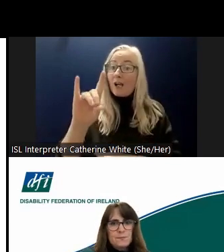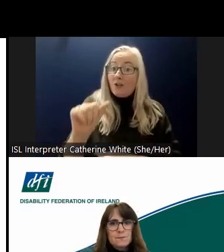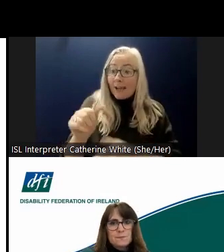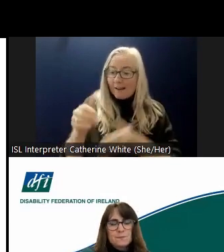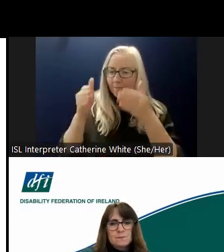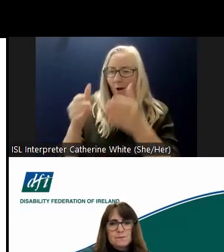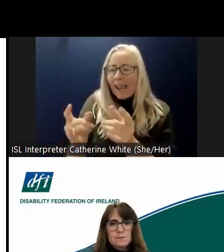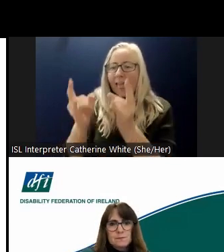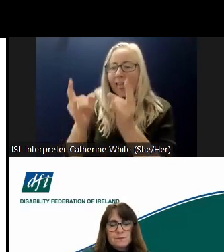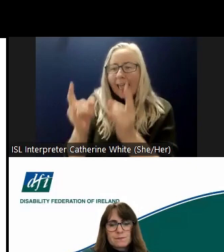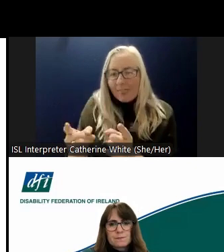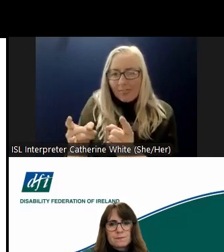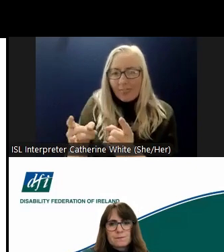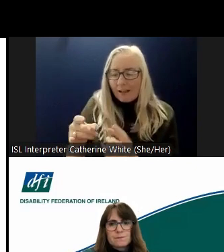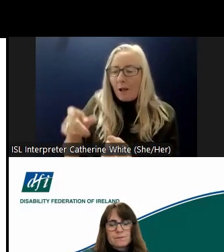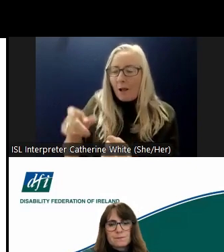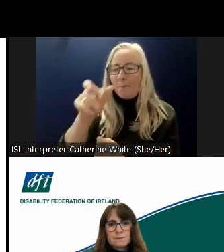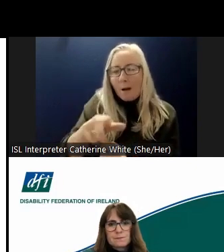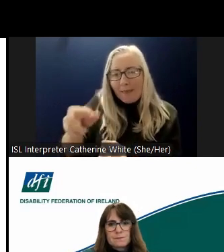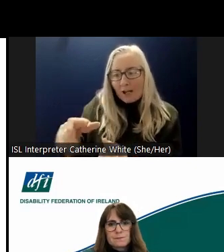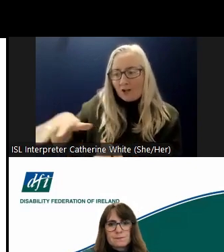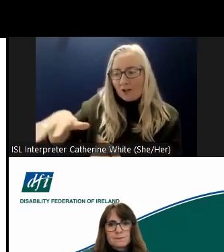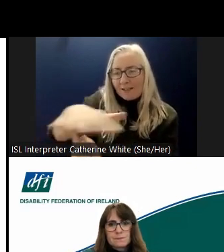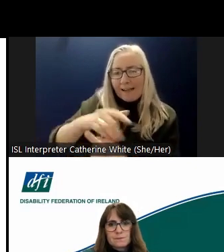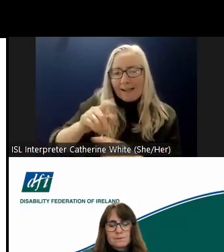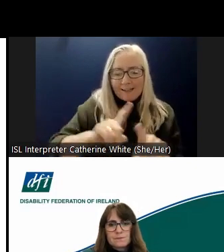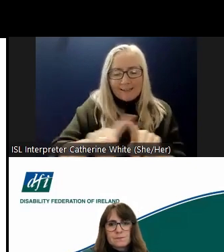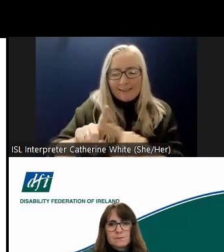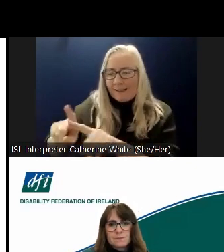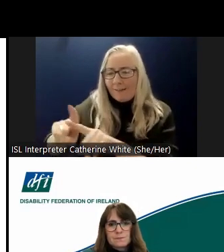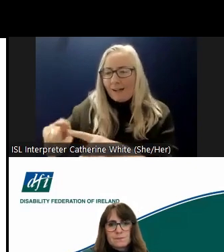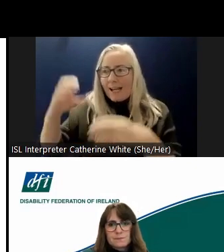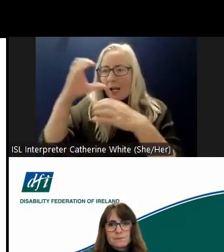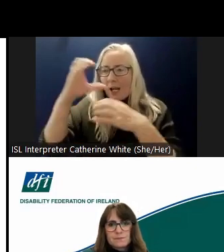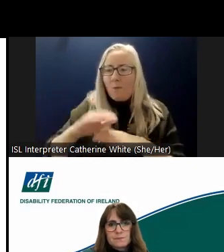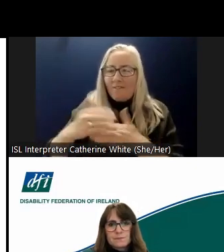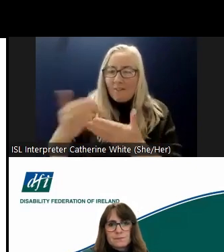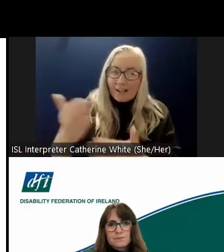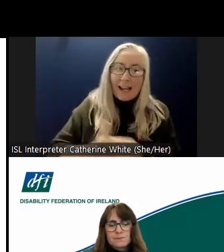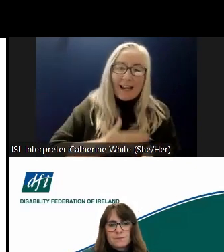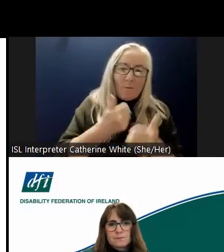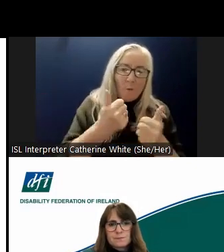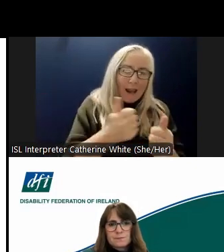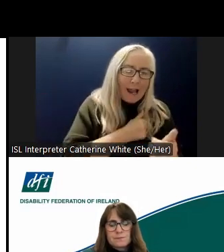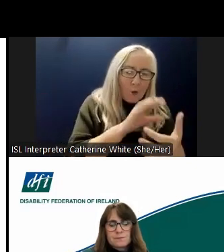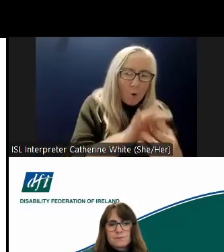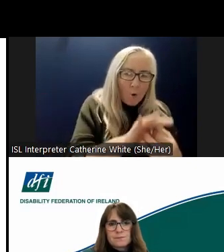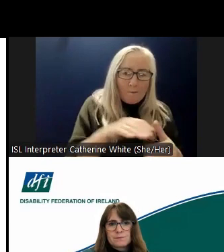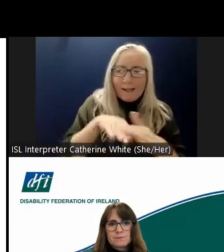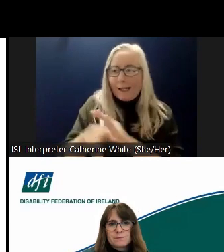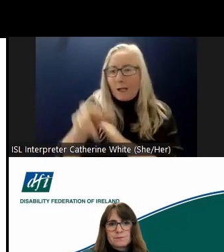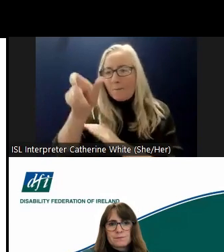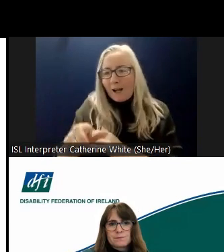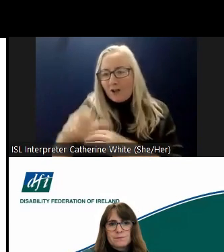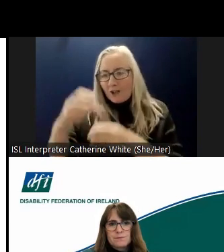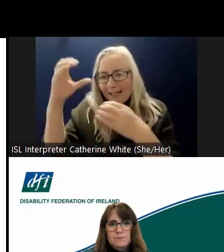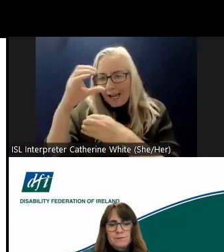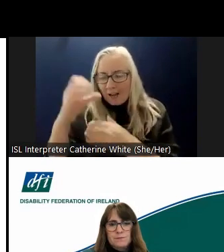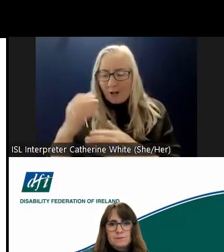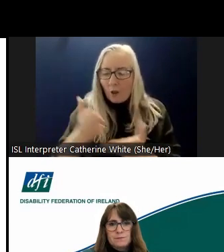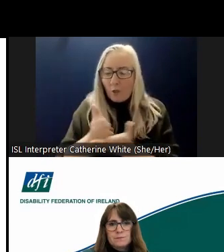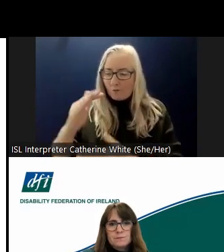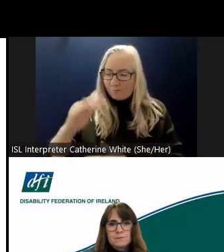health of the population across the range of care provided, from living well at home to inpatient care across all stages of